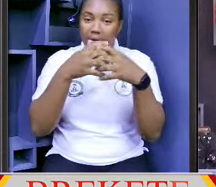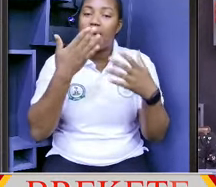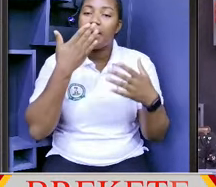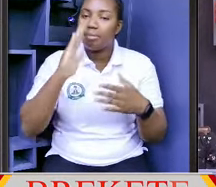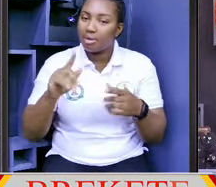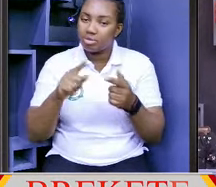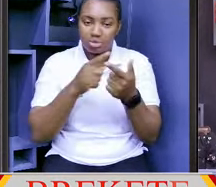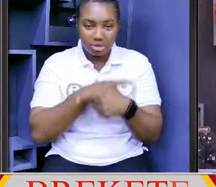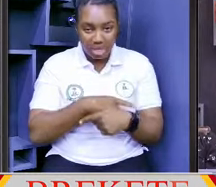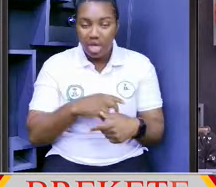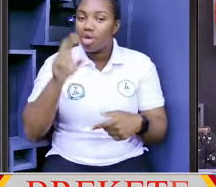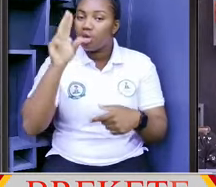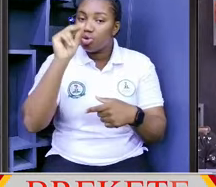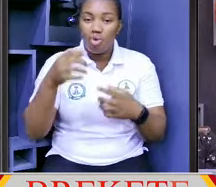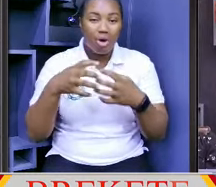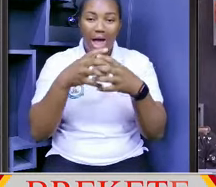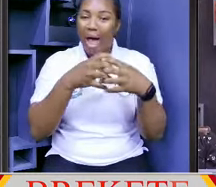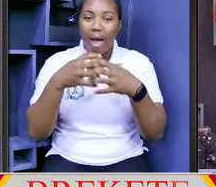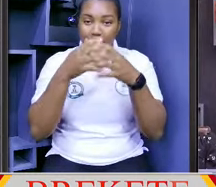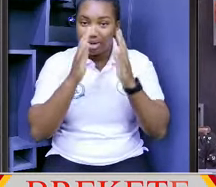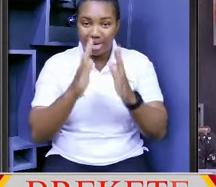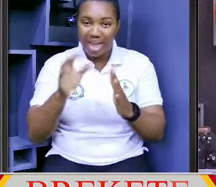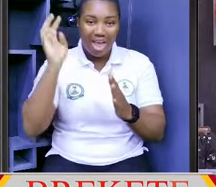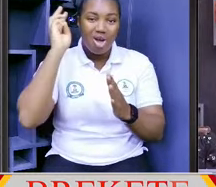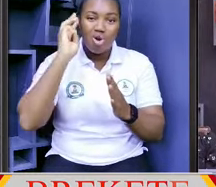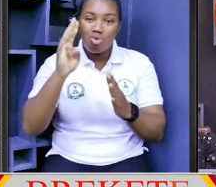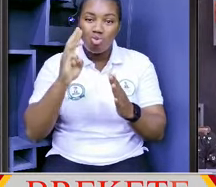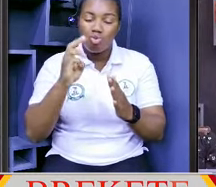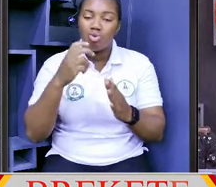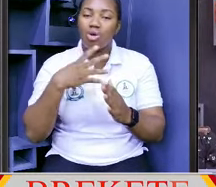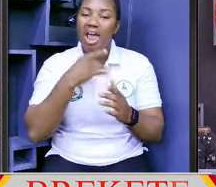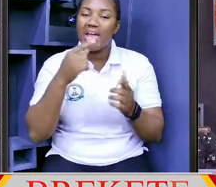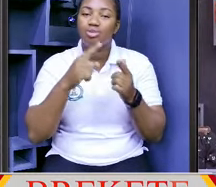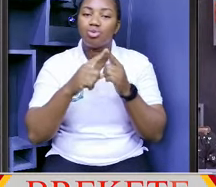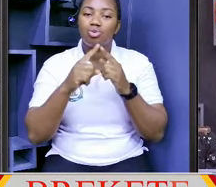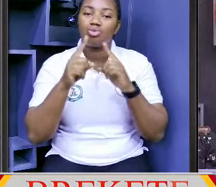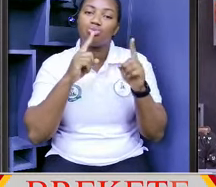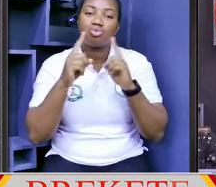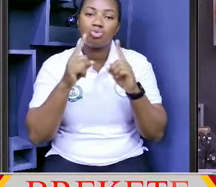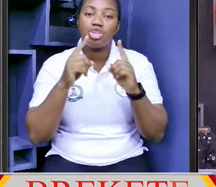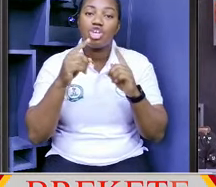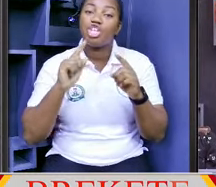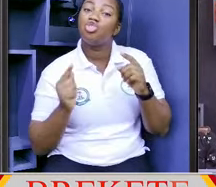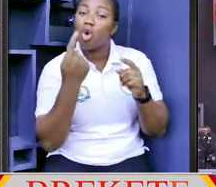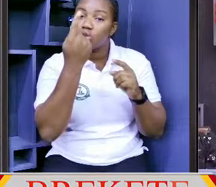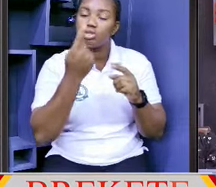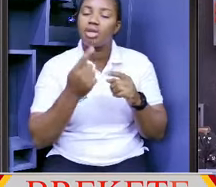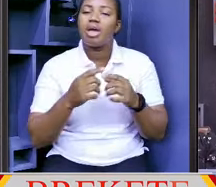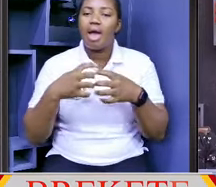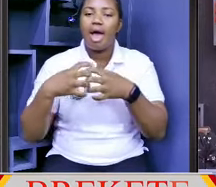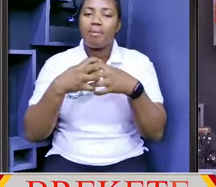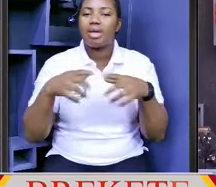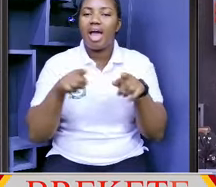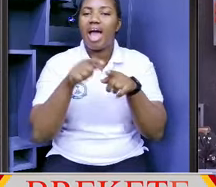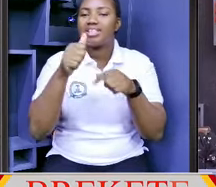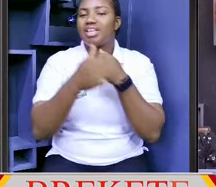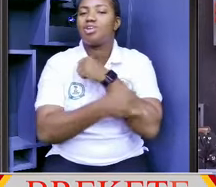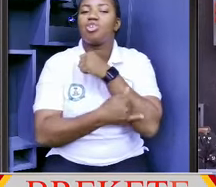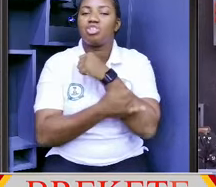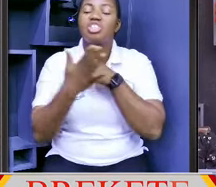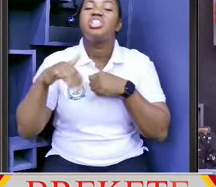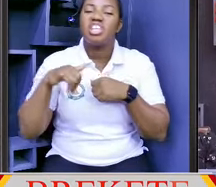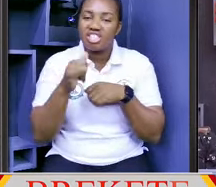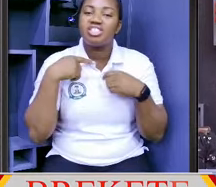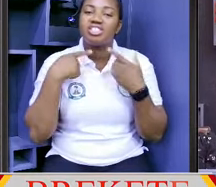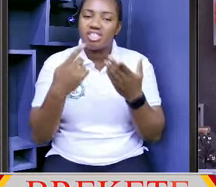no America we go see we go like to the insult America. America as a country, they will still be saying God bless America. So we